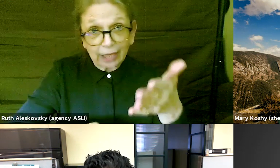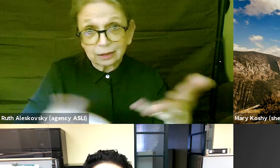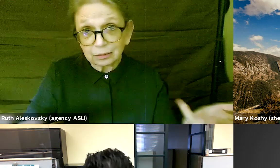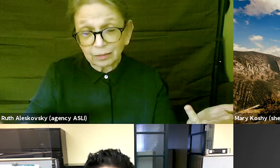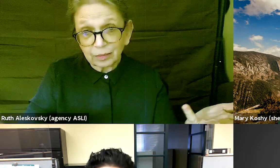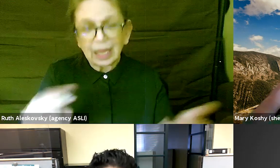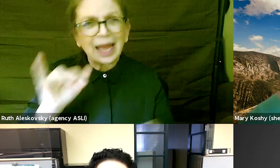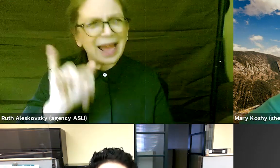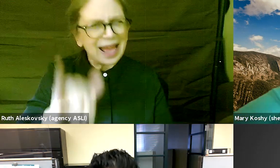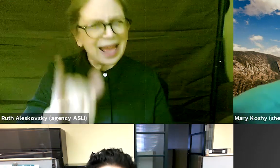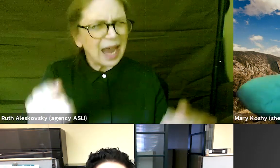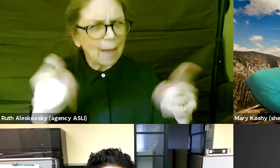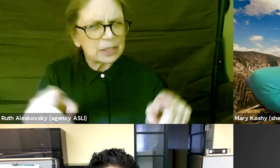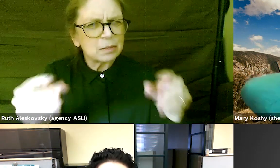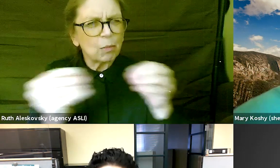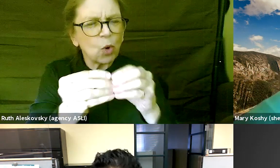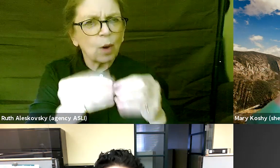well than subways.